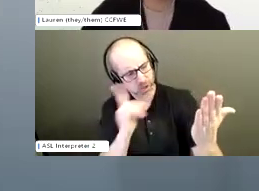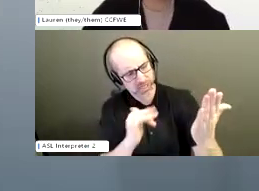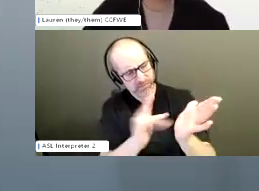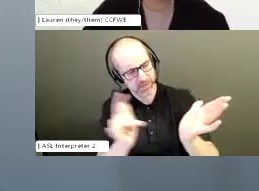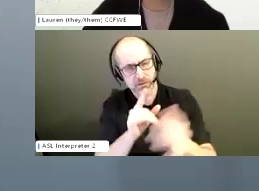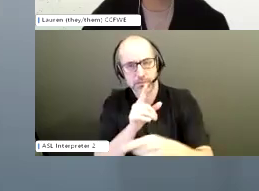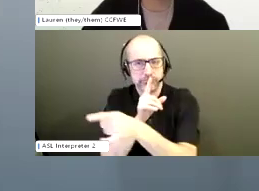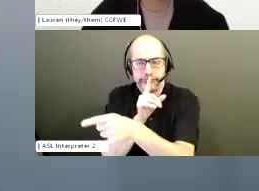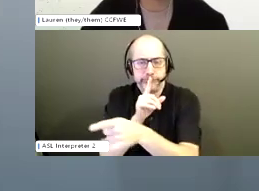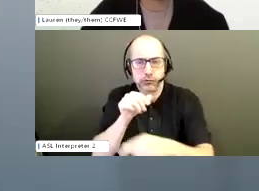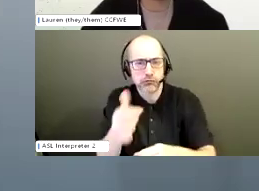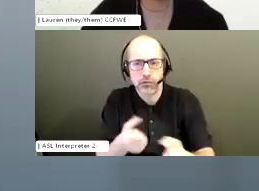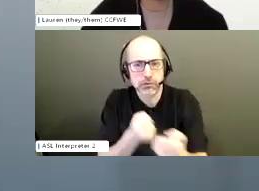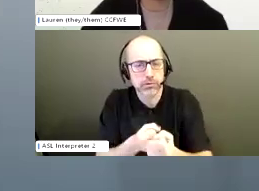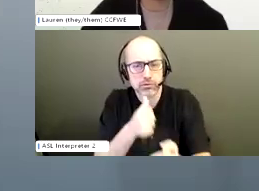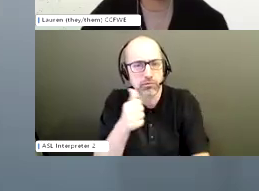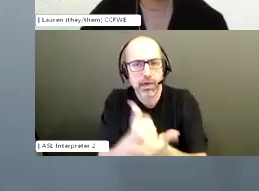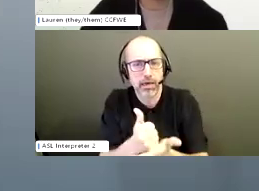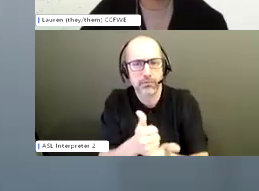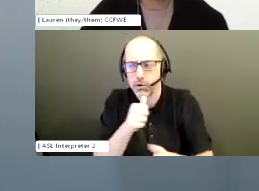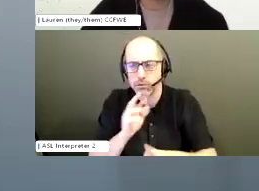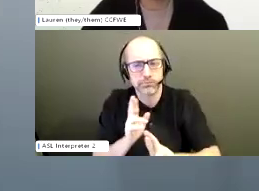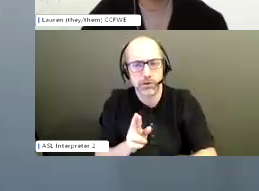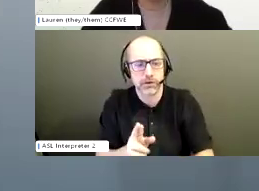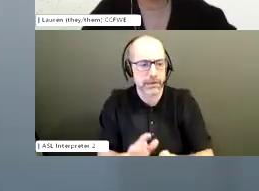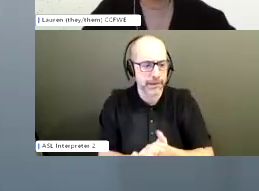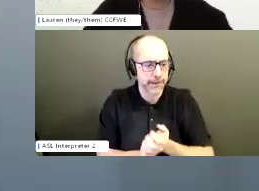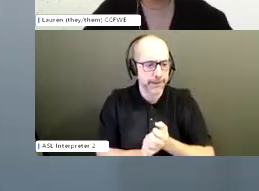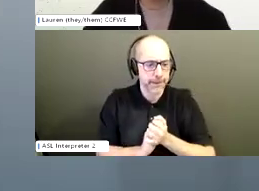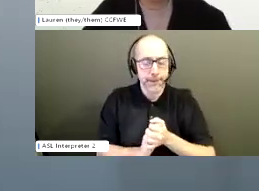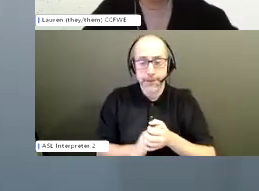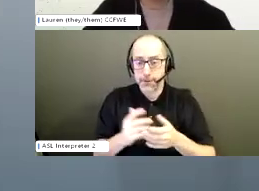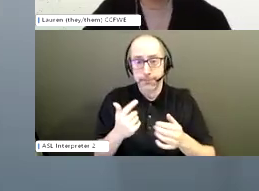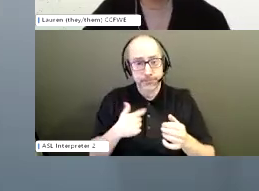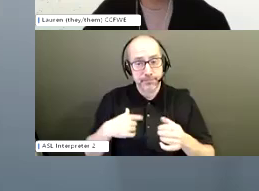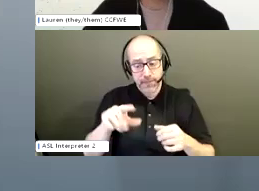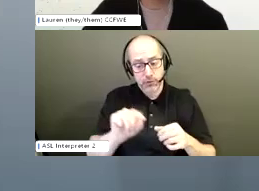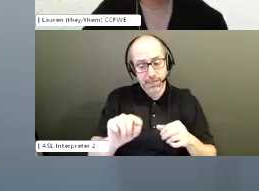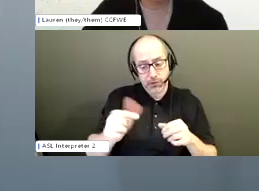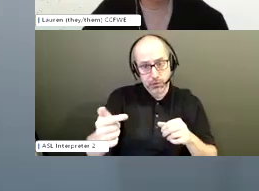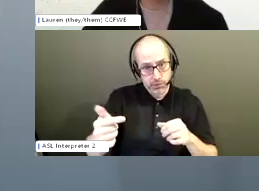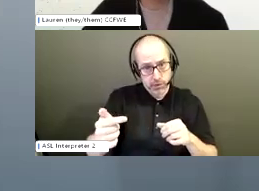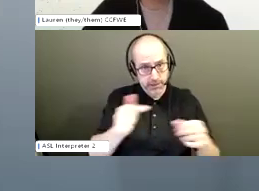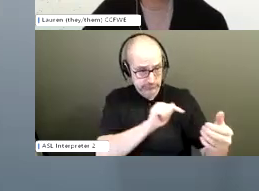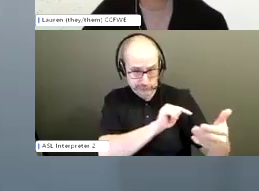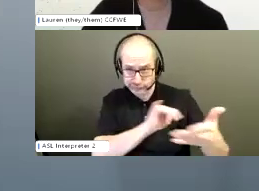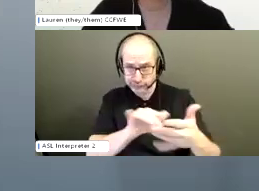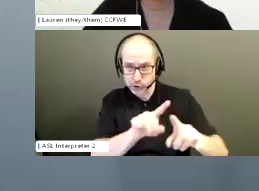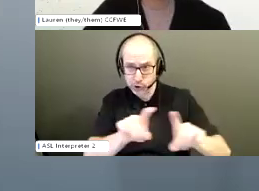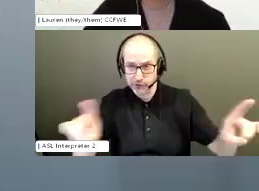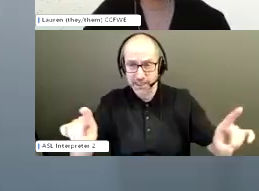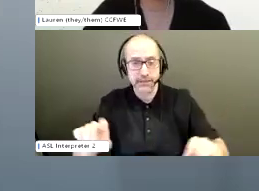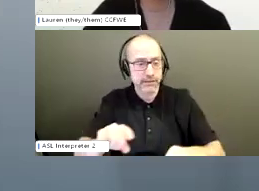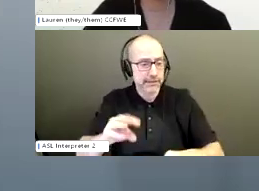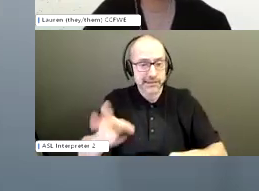gap in financial institution responses. Further, in our 2021 survey, 67% of